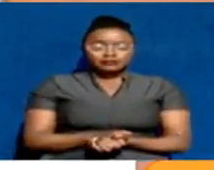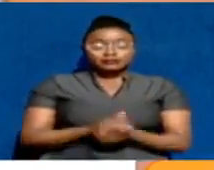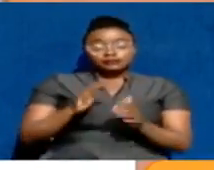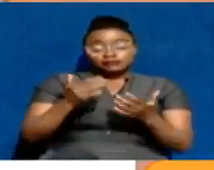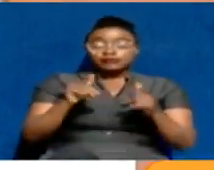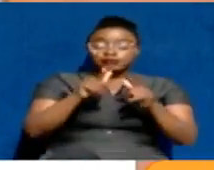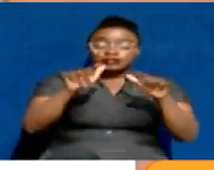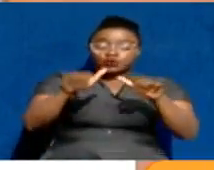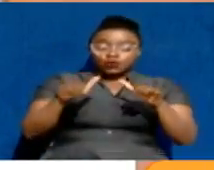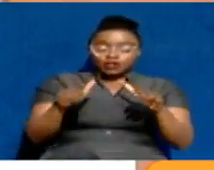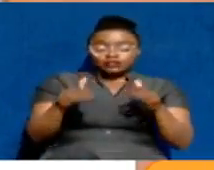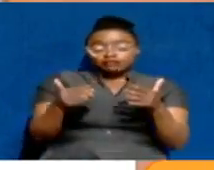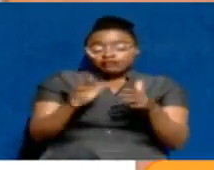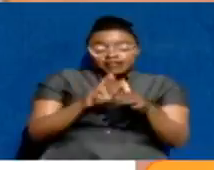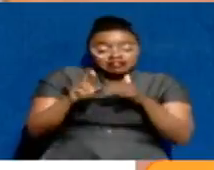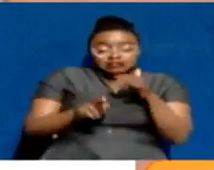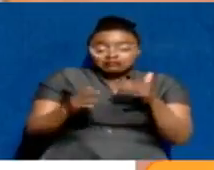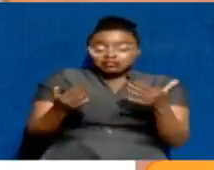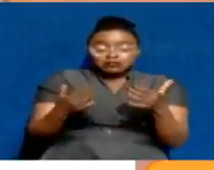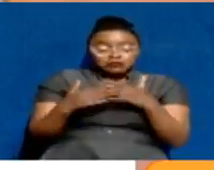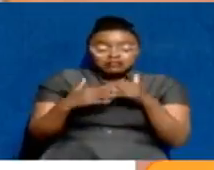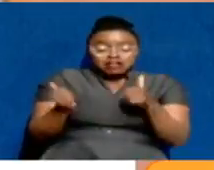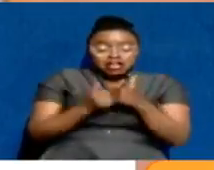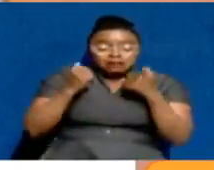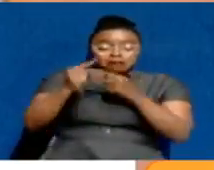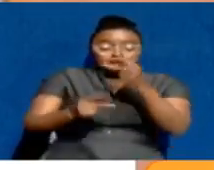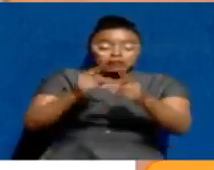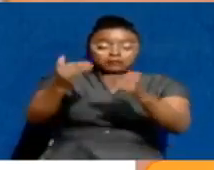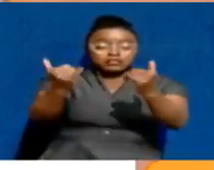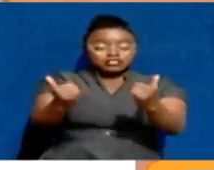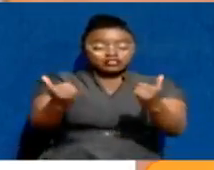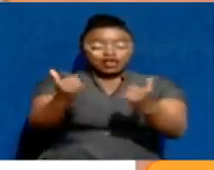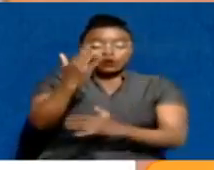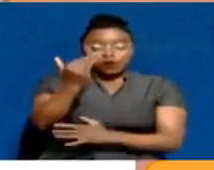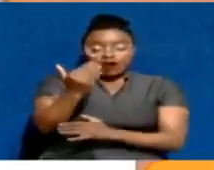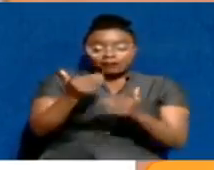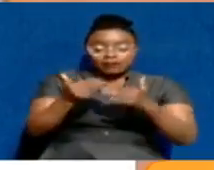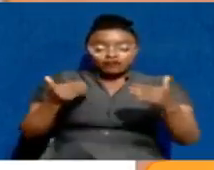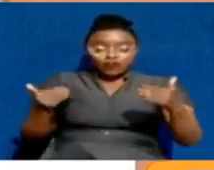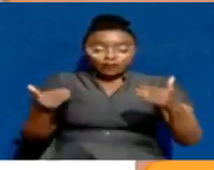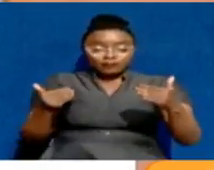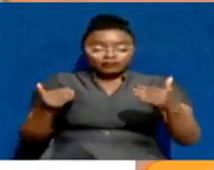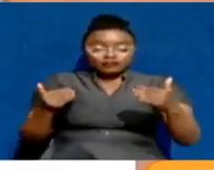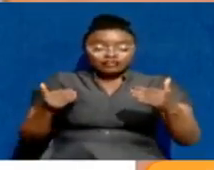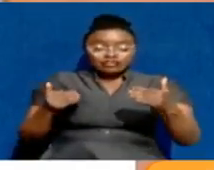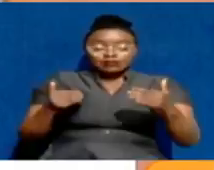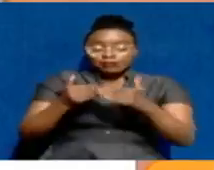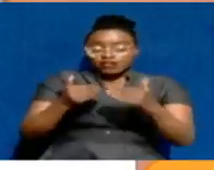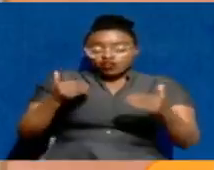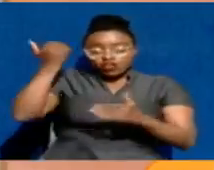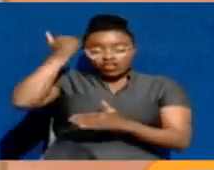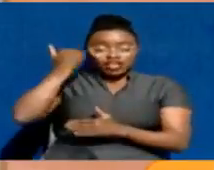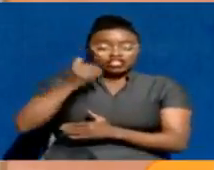Let's wait for the outcome of this process now before a bench that has already